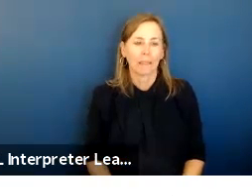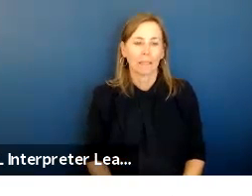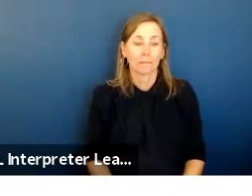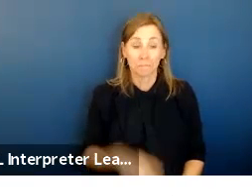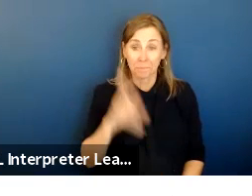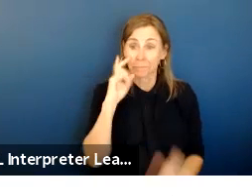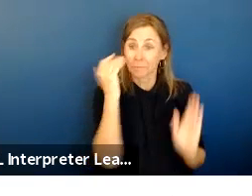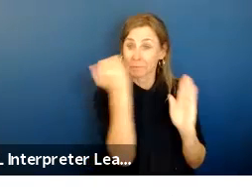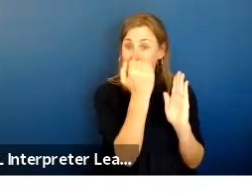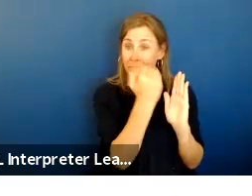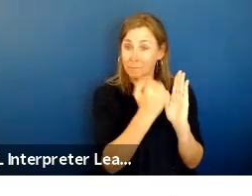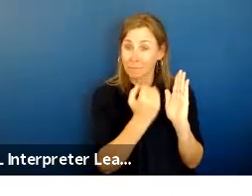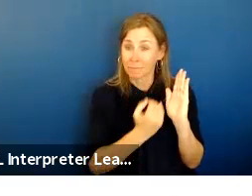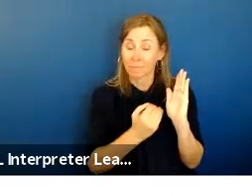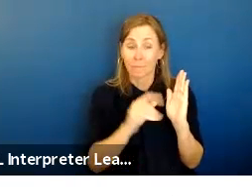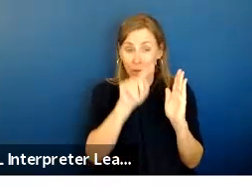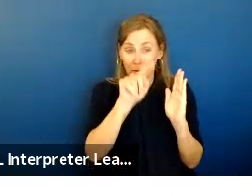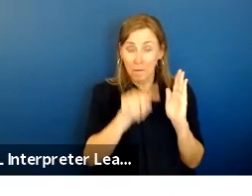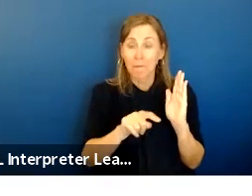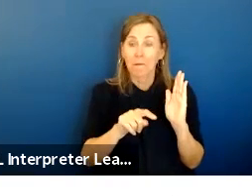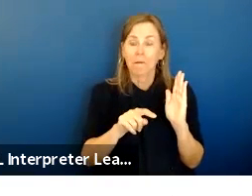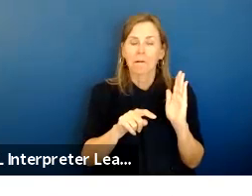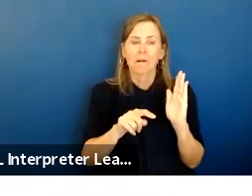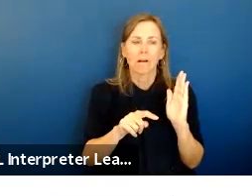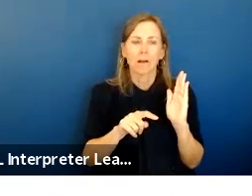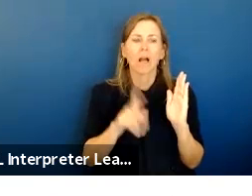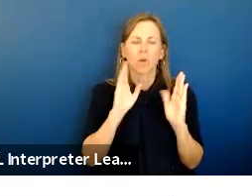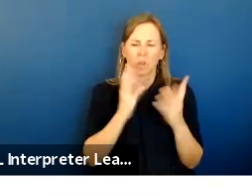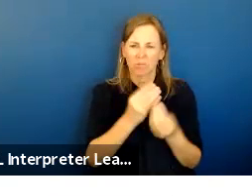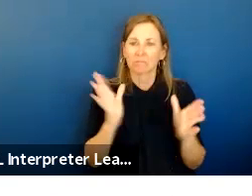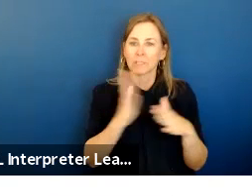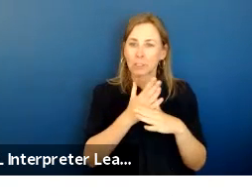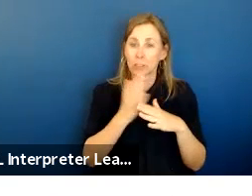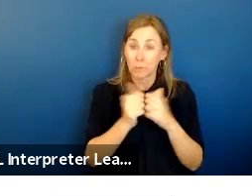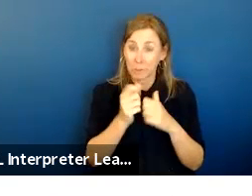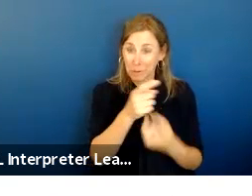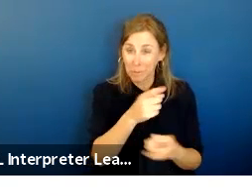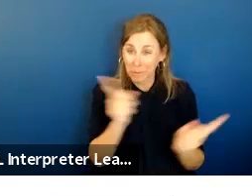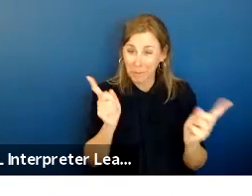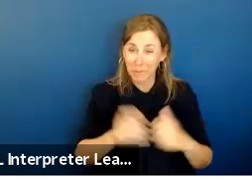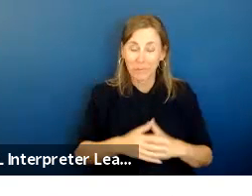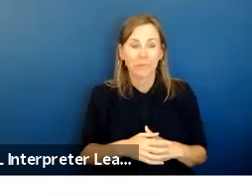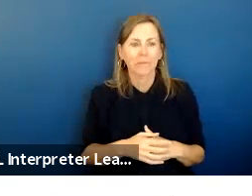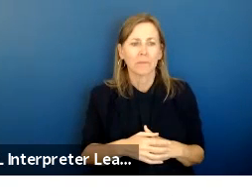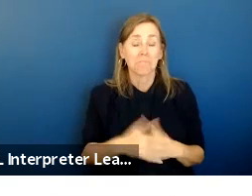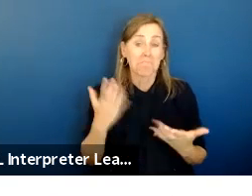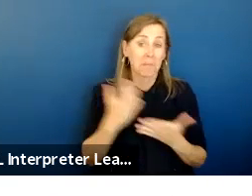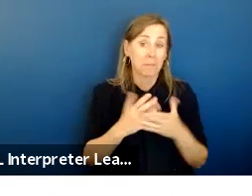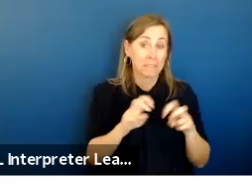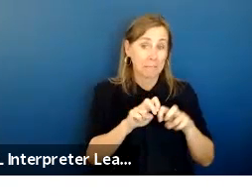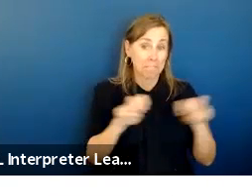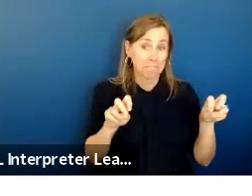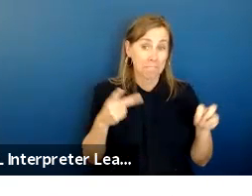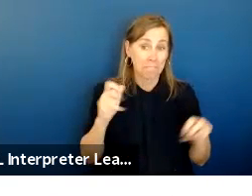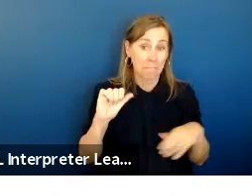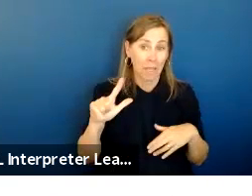And these are all resources that are listed and will be shared. I don't know if some of the panelists want to highlight